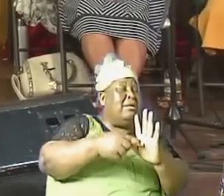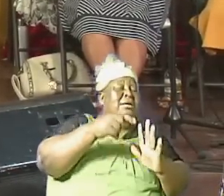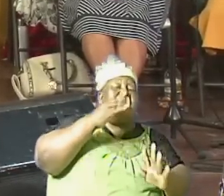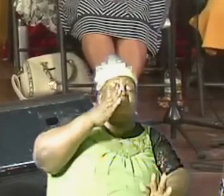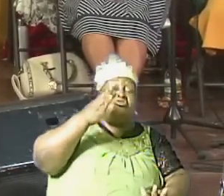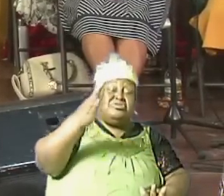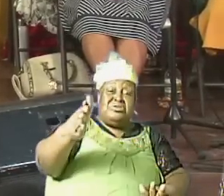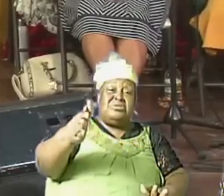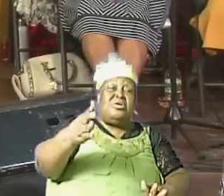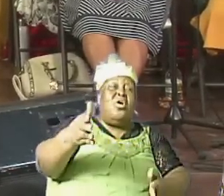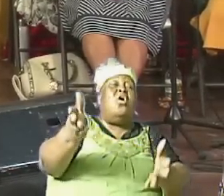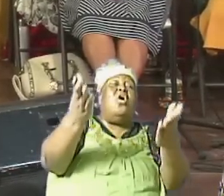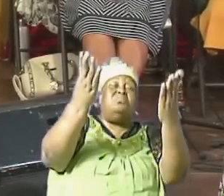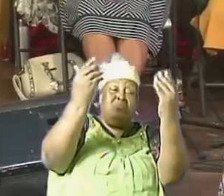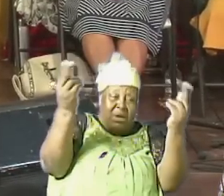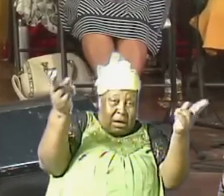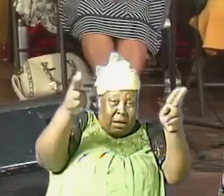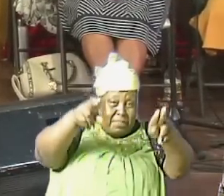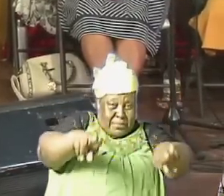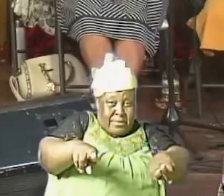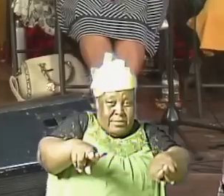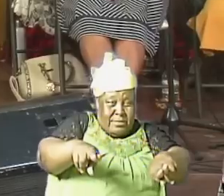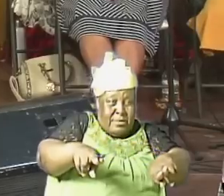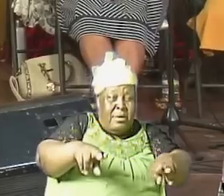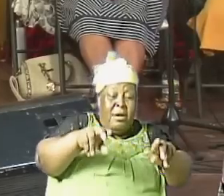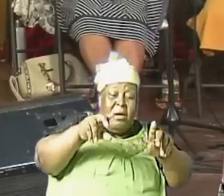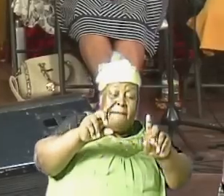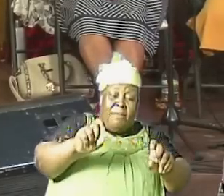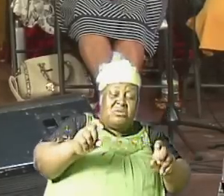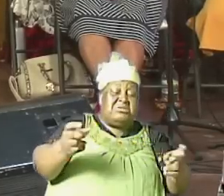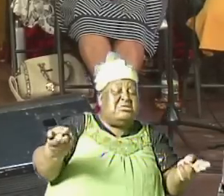it shall come to pass.